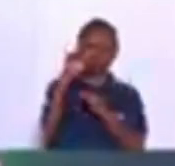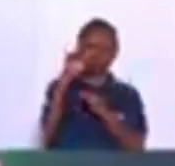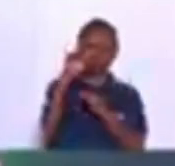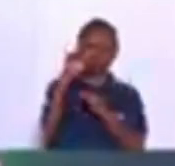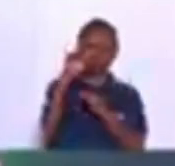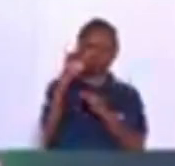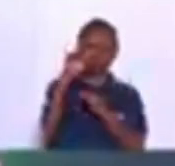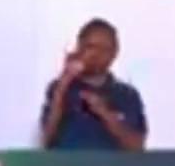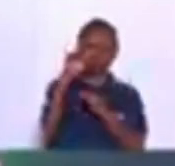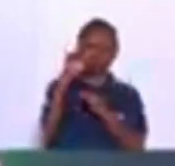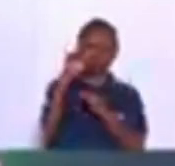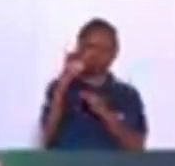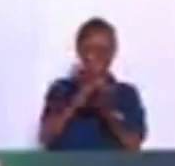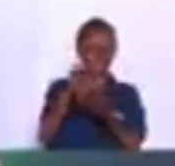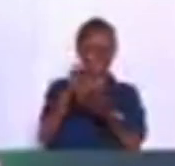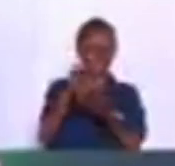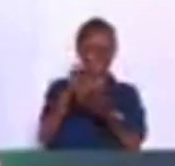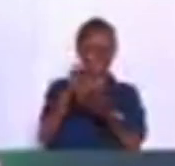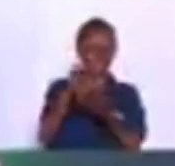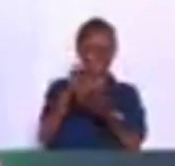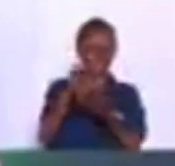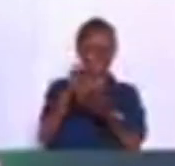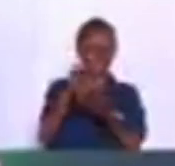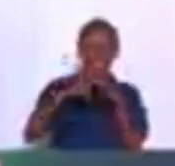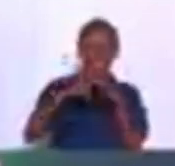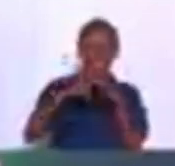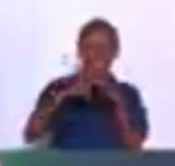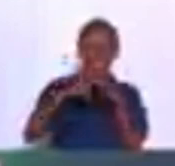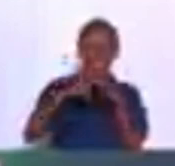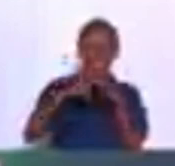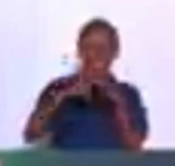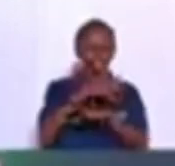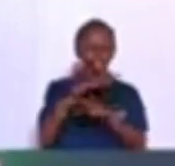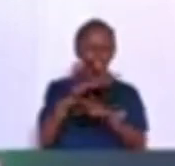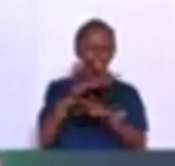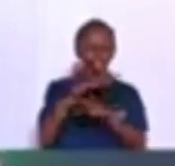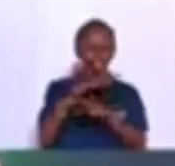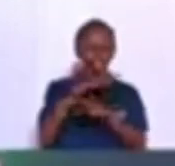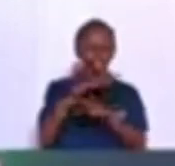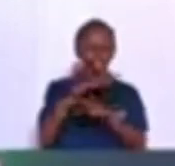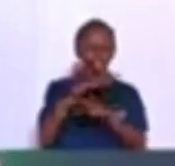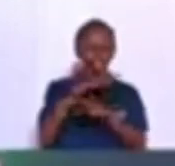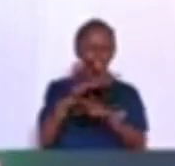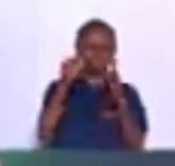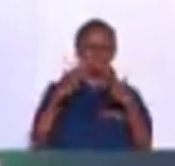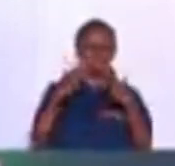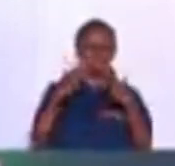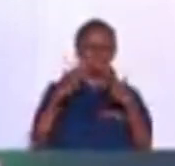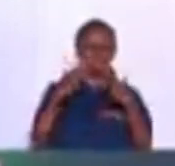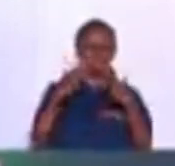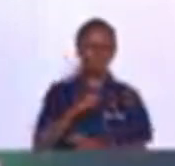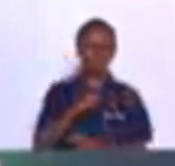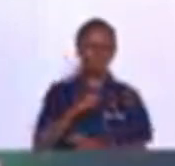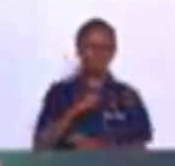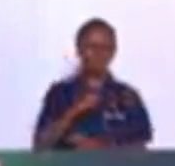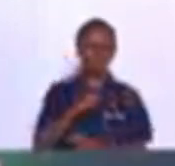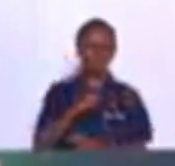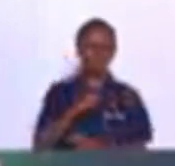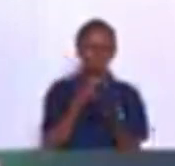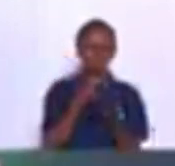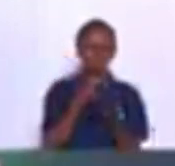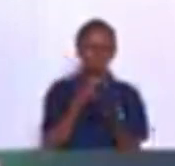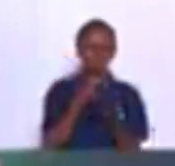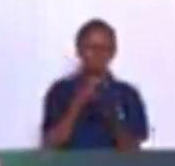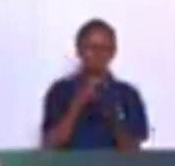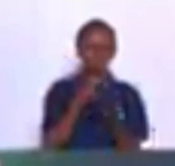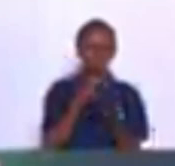knowing that you are the one who started the institution of marriage, and only you can heal us. We want to thank you for being with us